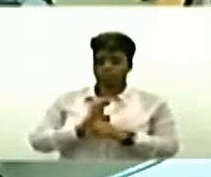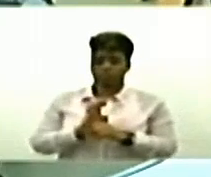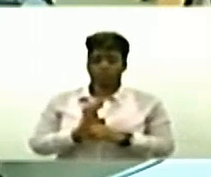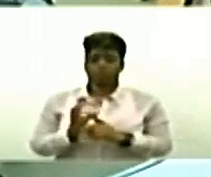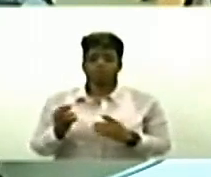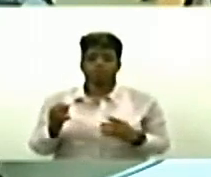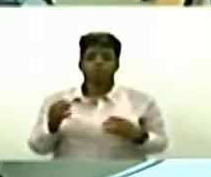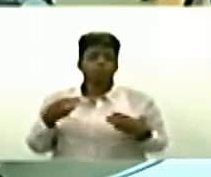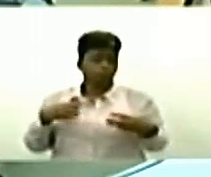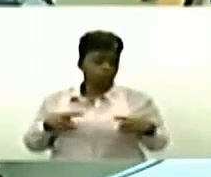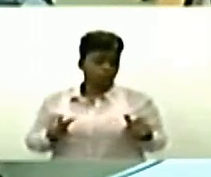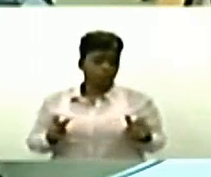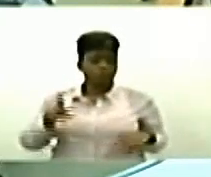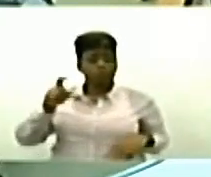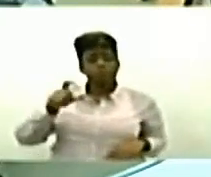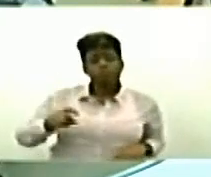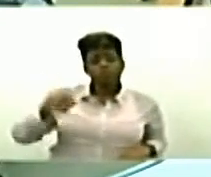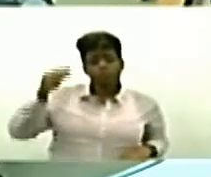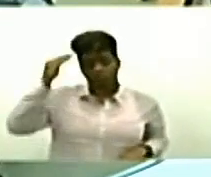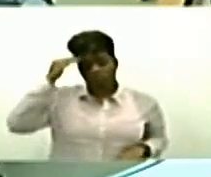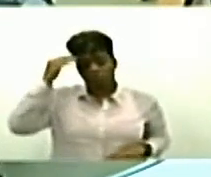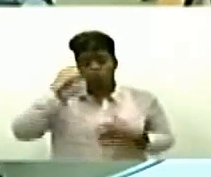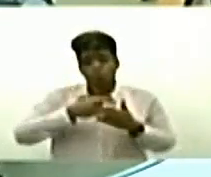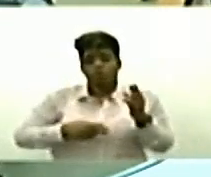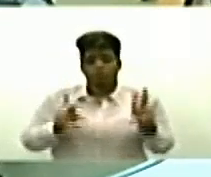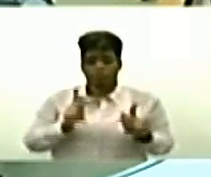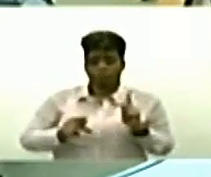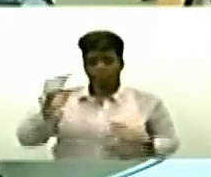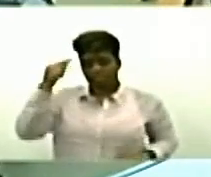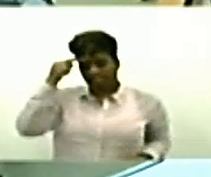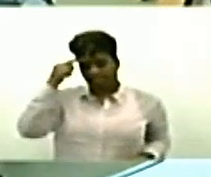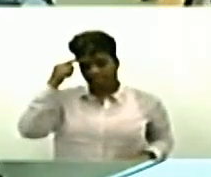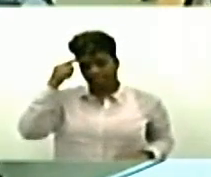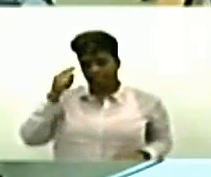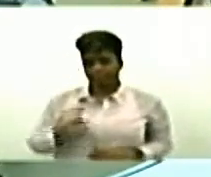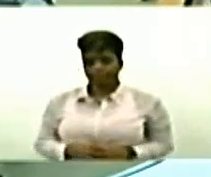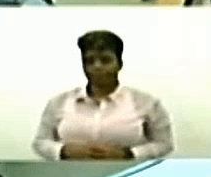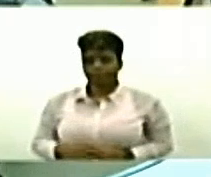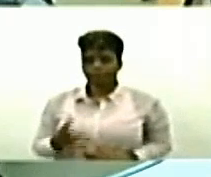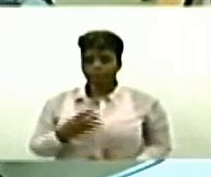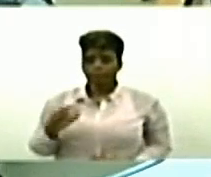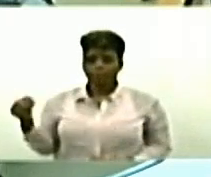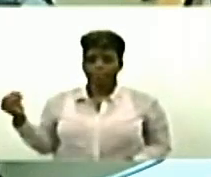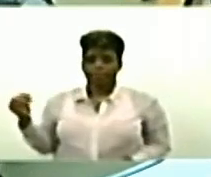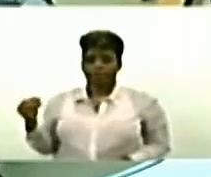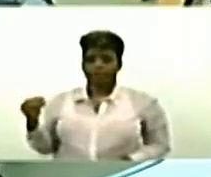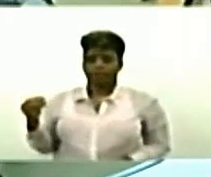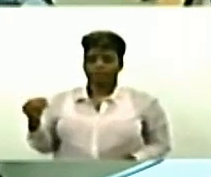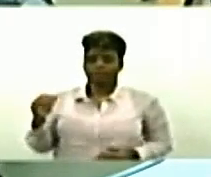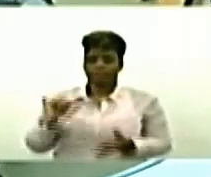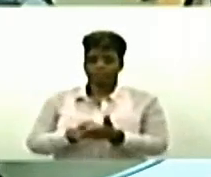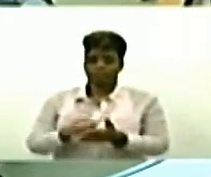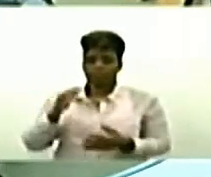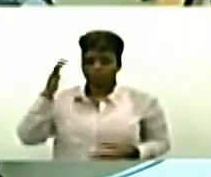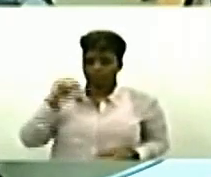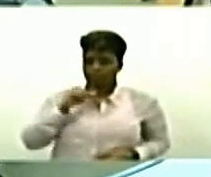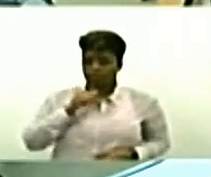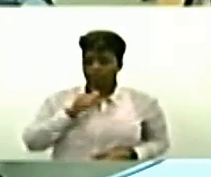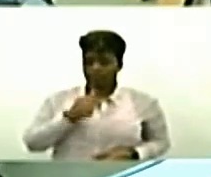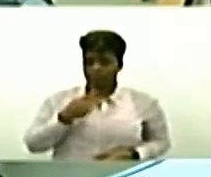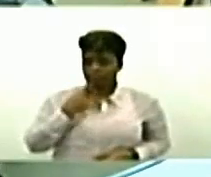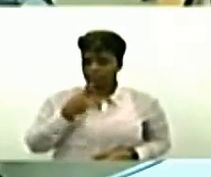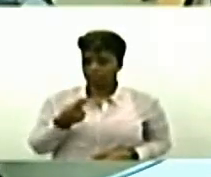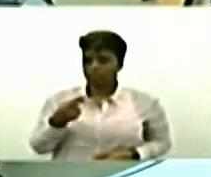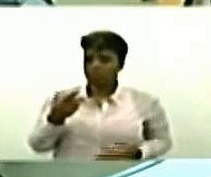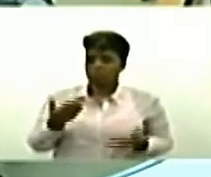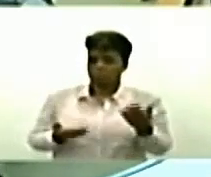we have to be conscious how people think. All right? And this is why I was saying maybe this could